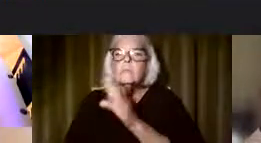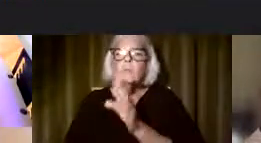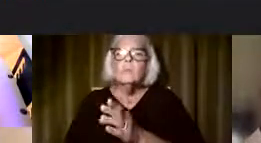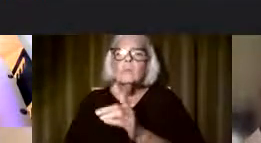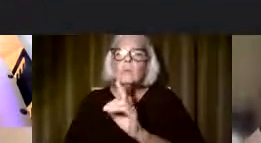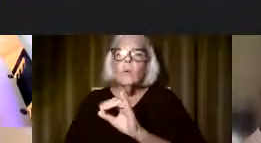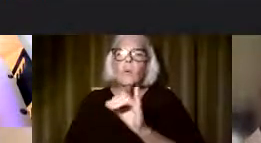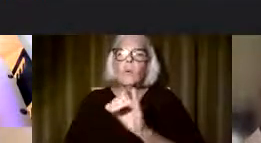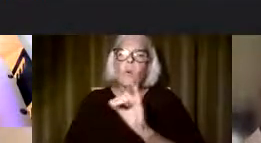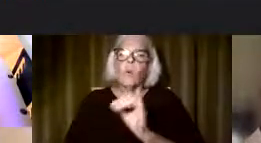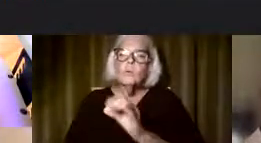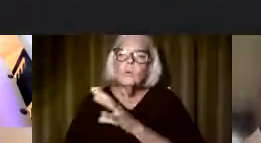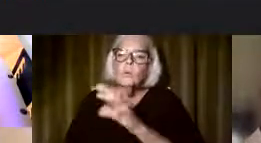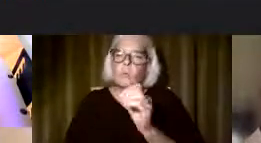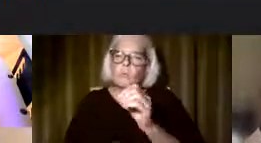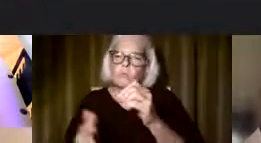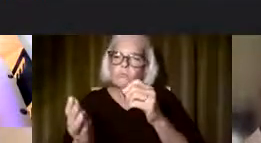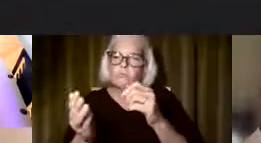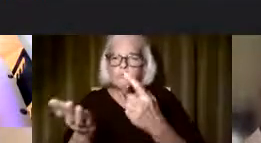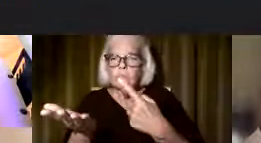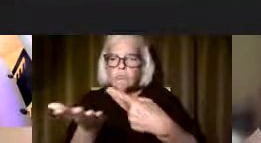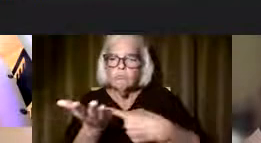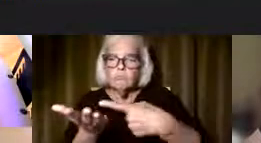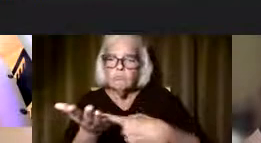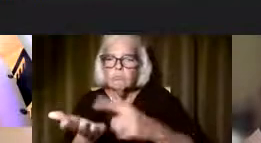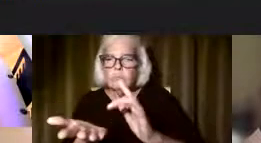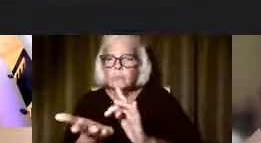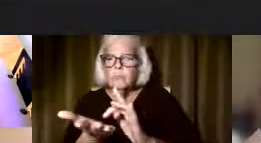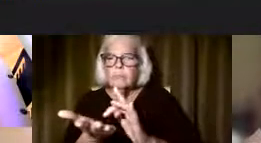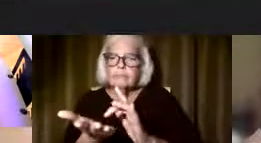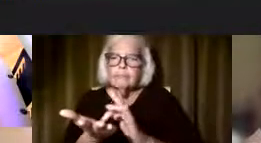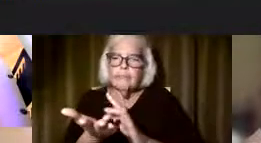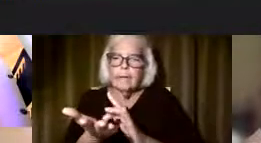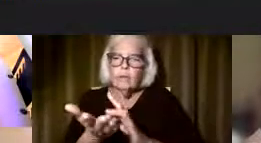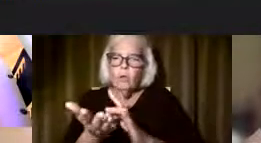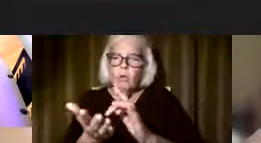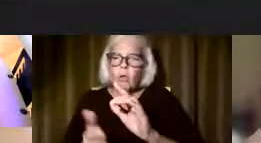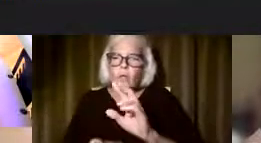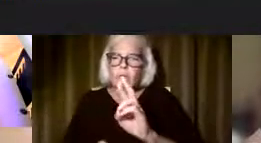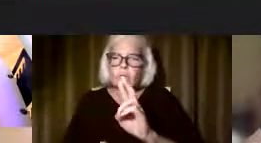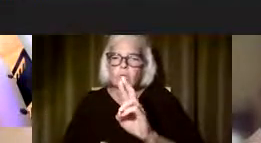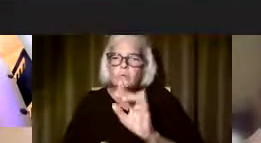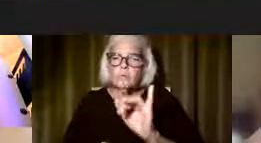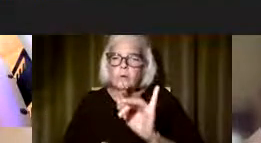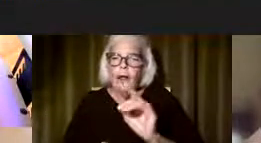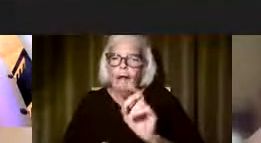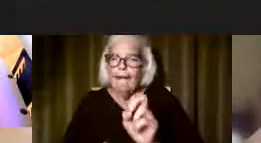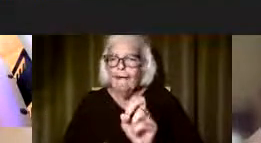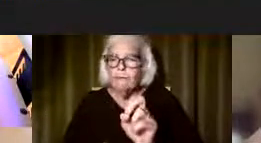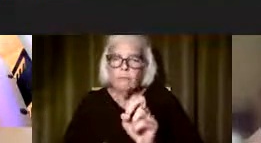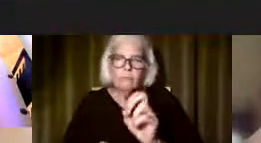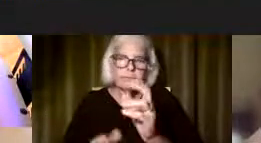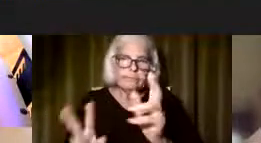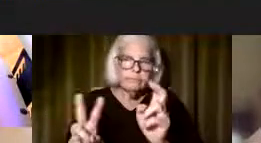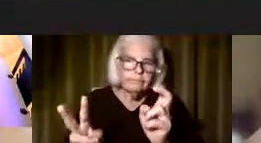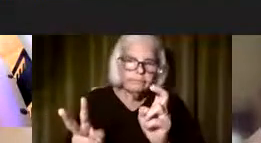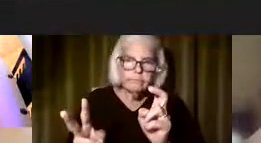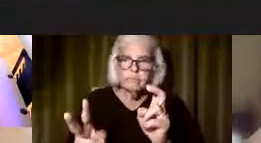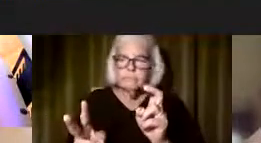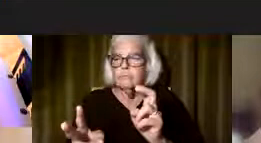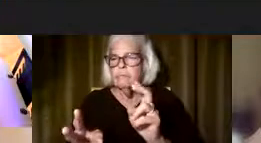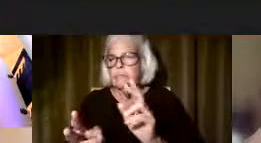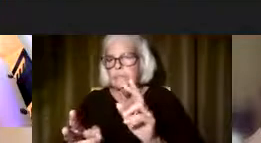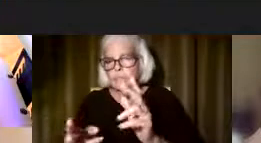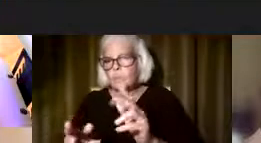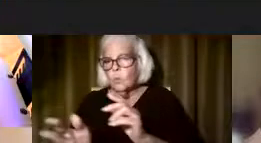around a medical transport for testing. We still have homebound testing as well, which is, it comes with some